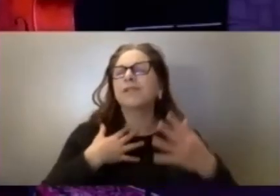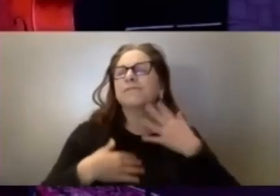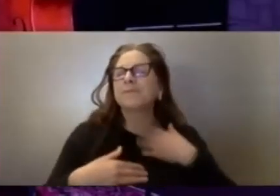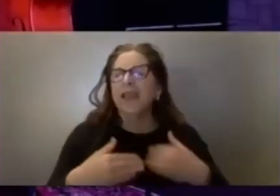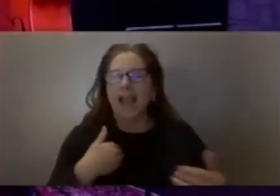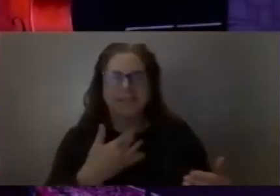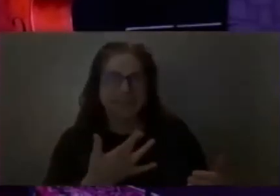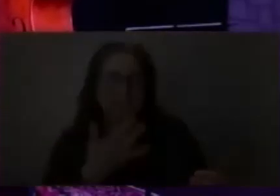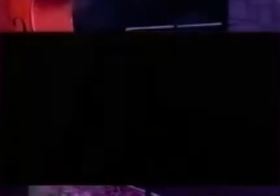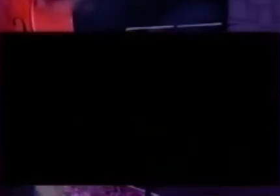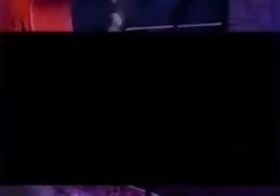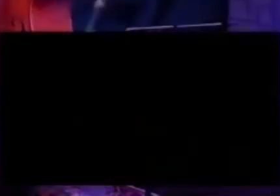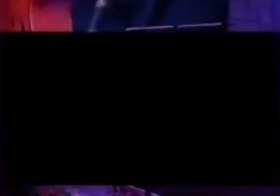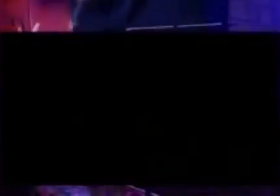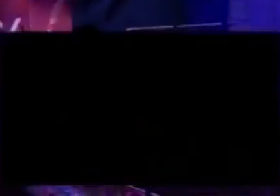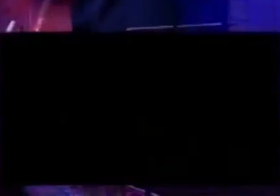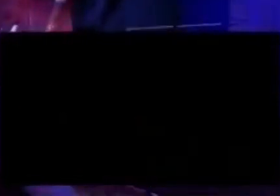was insatiable.